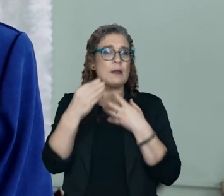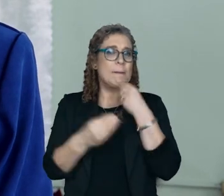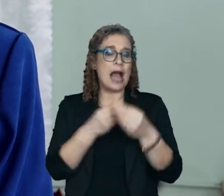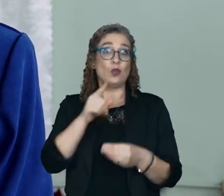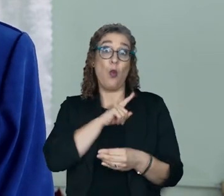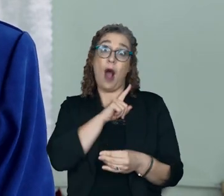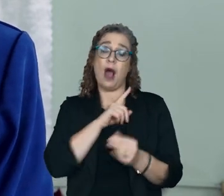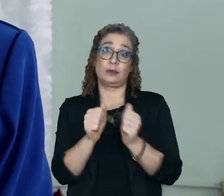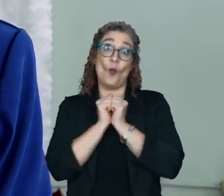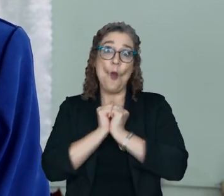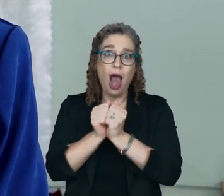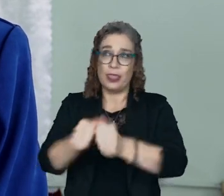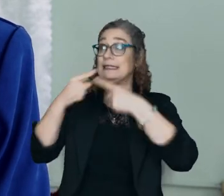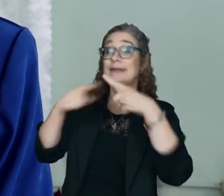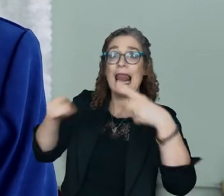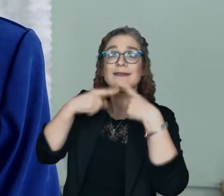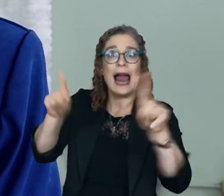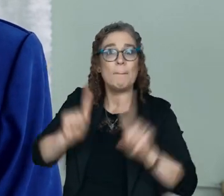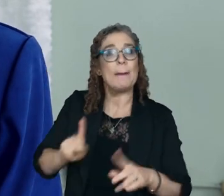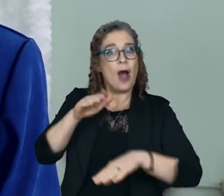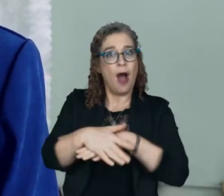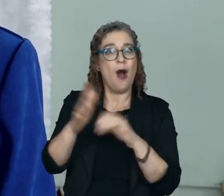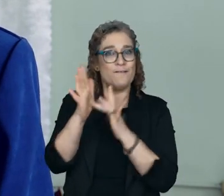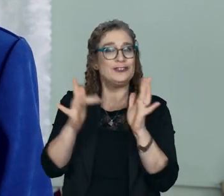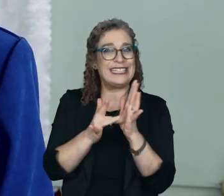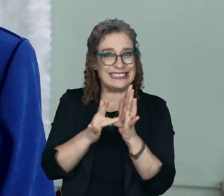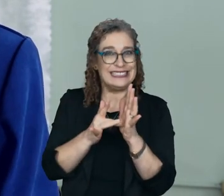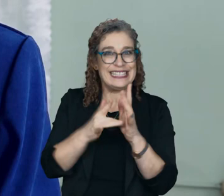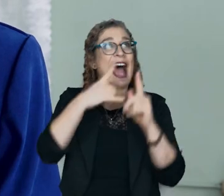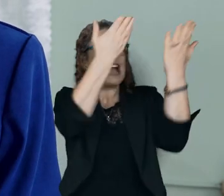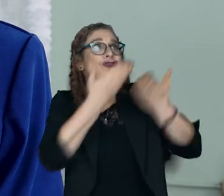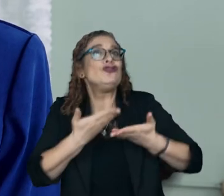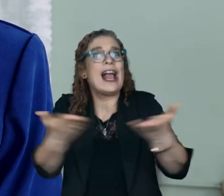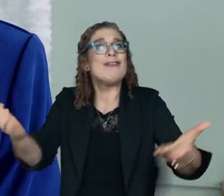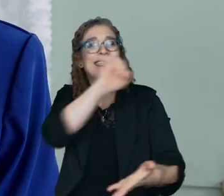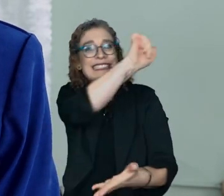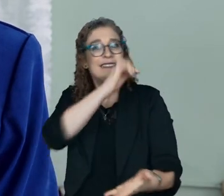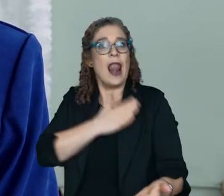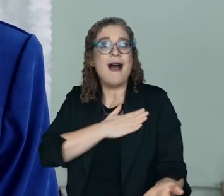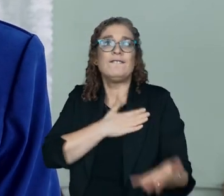good news while extending God's love to others.